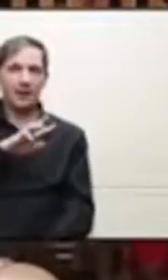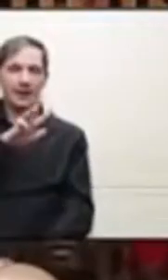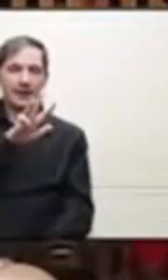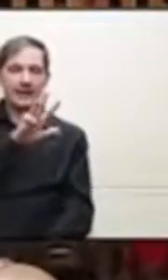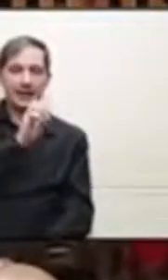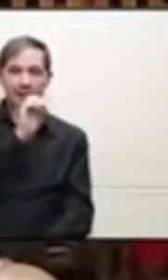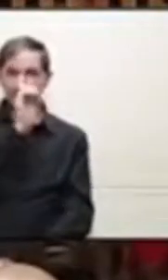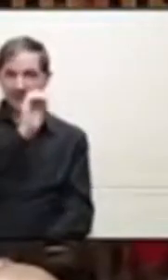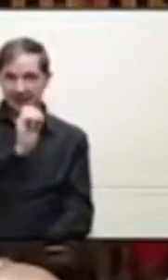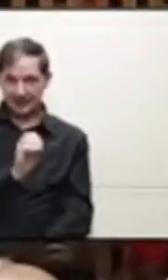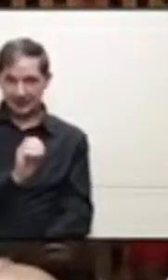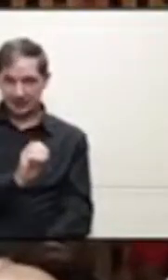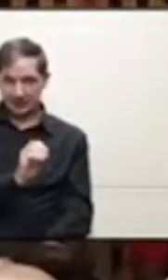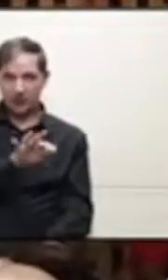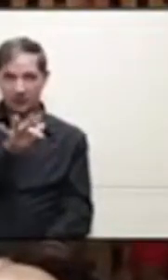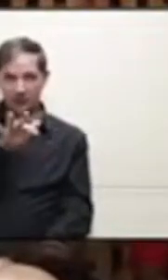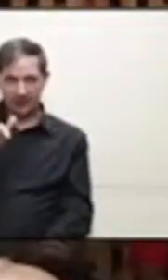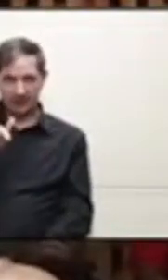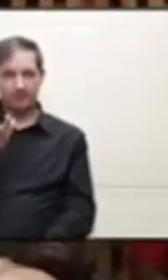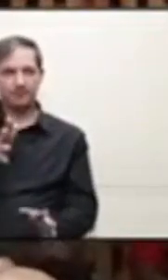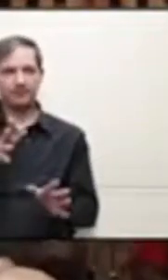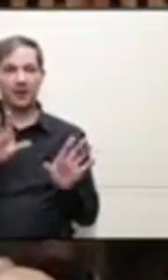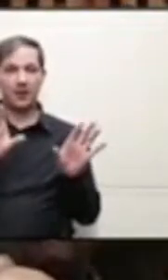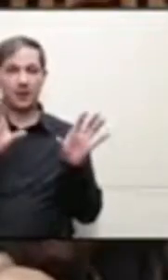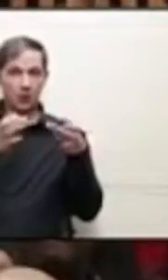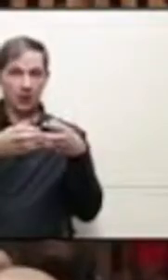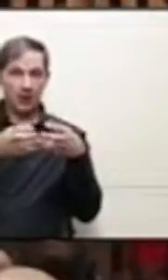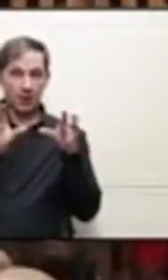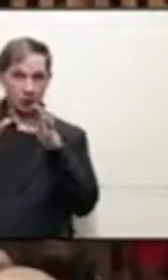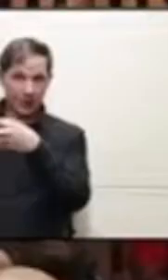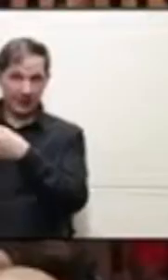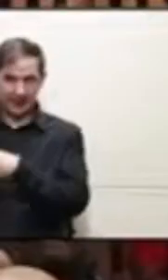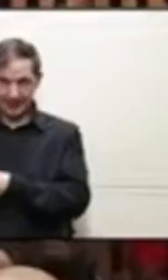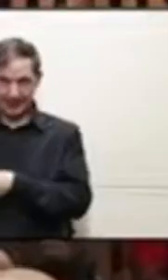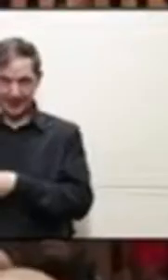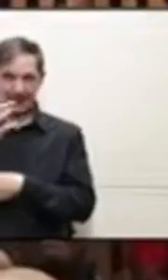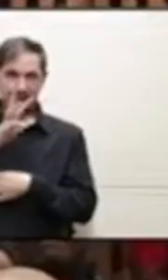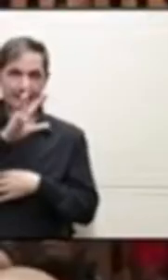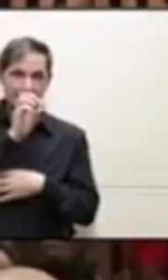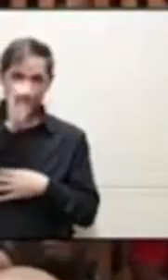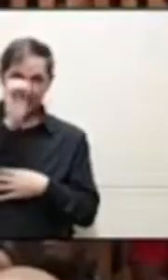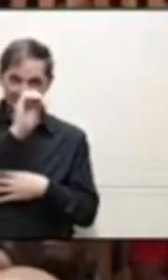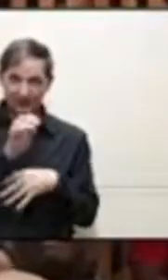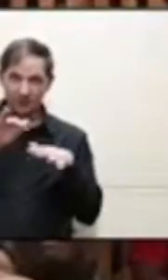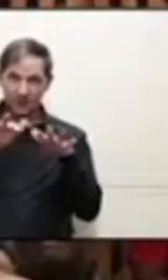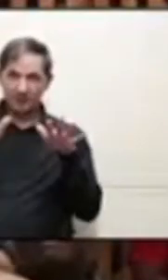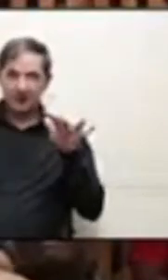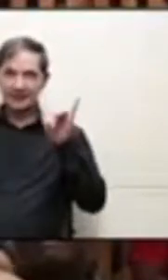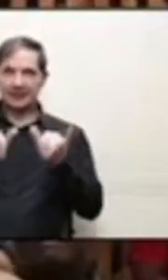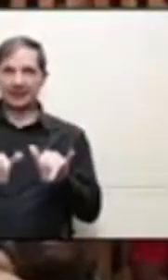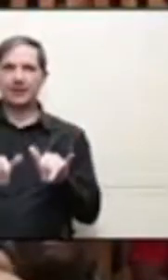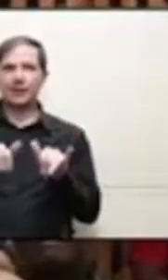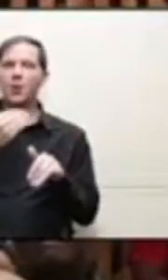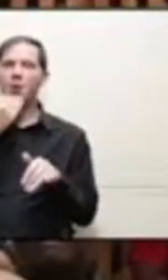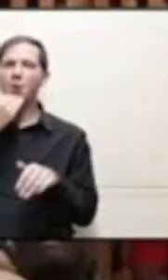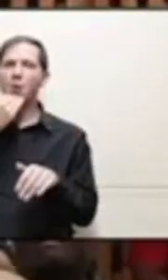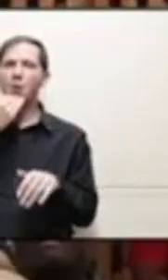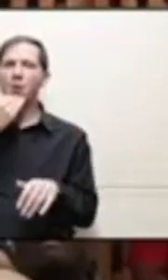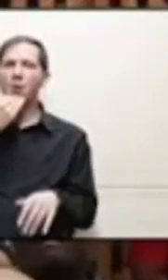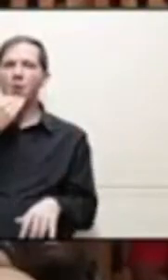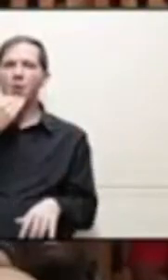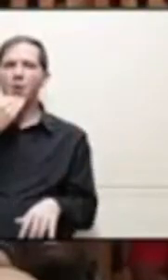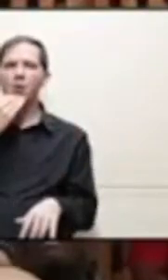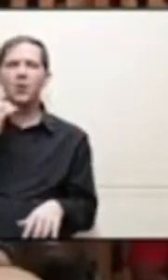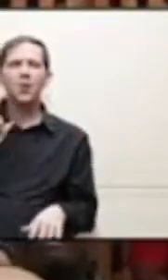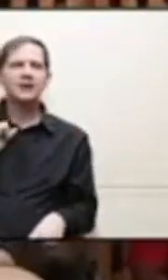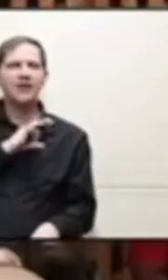we have 3 categories. We have households. 90% of the people who are staying in our houses are government employees. As